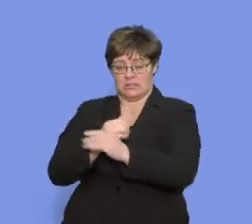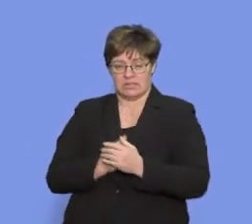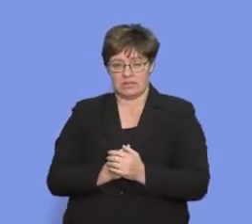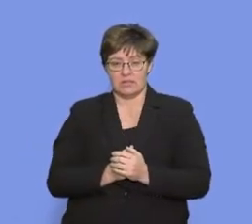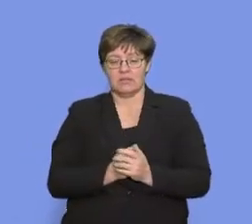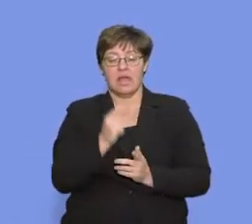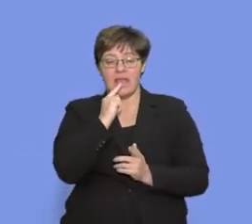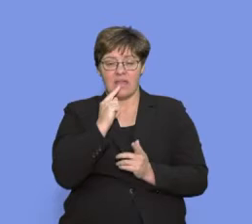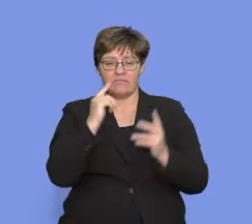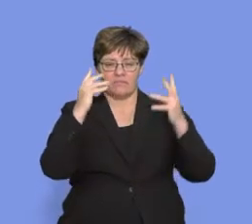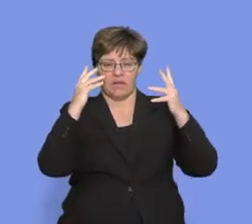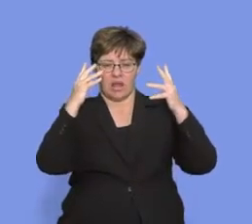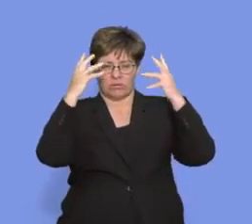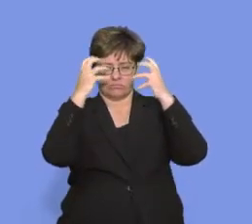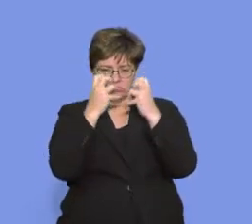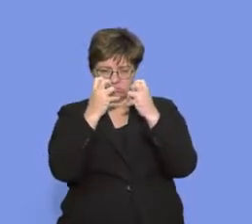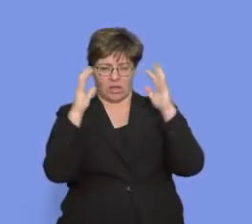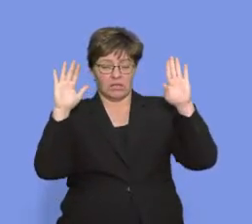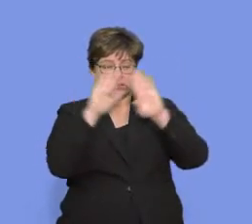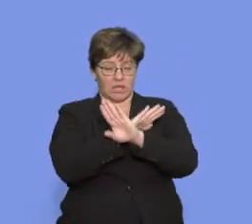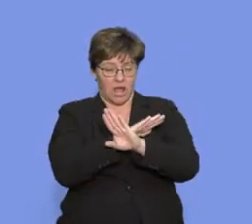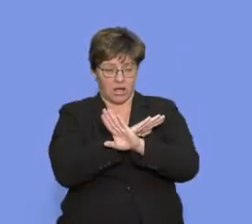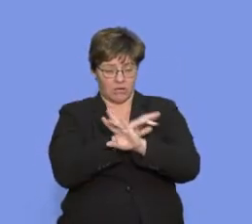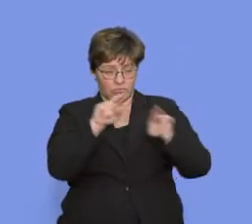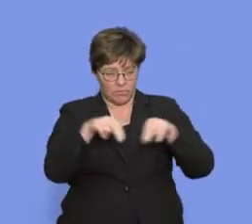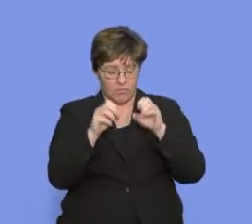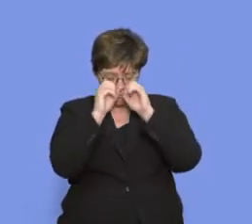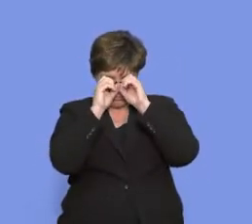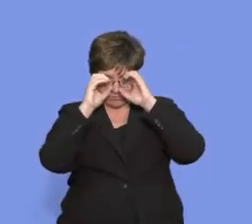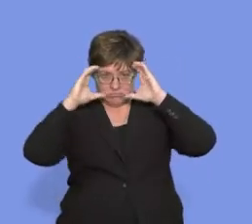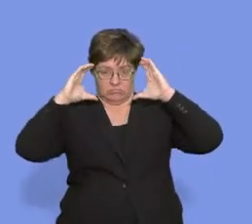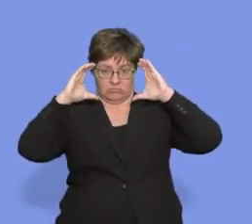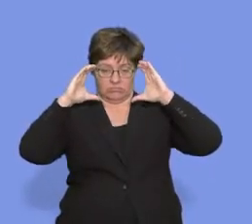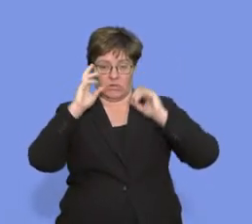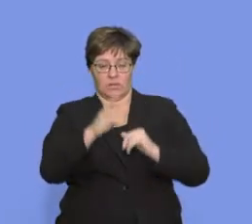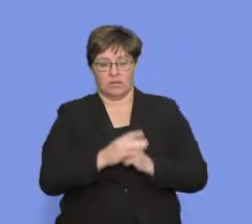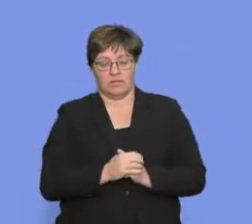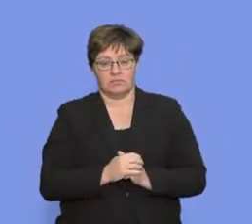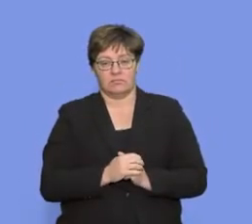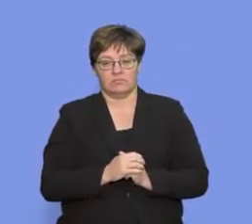right? And when it's in dim light, when you're in a dark room, it will dilate,